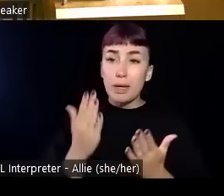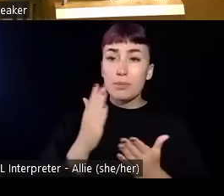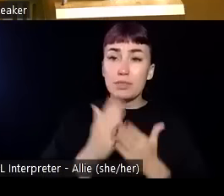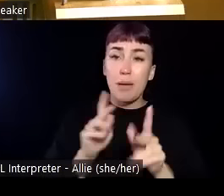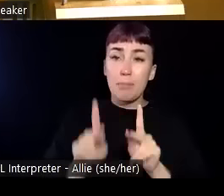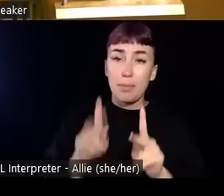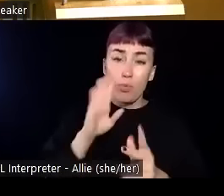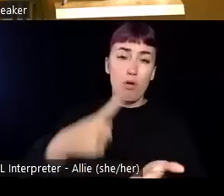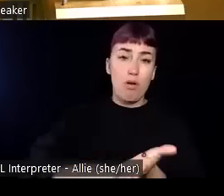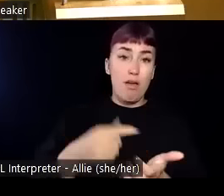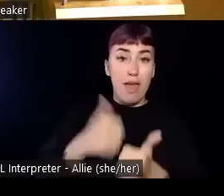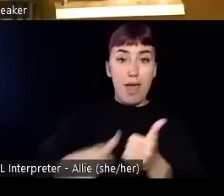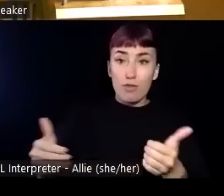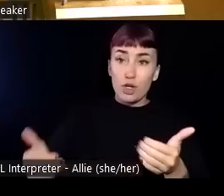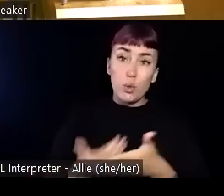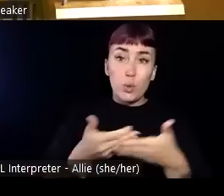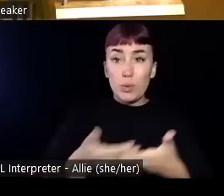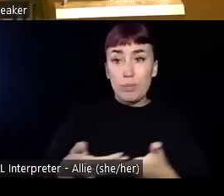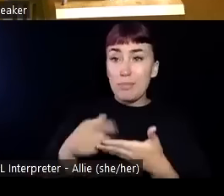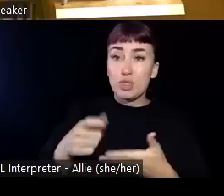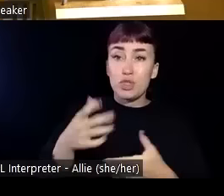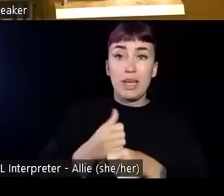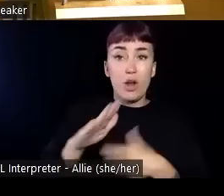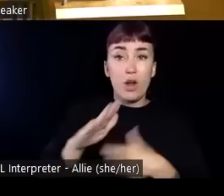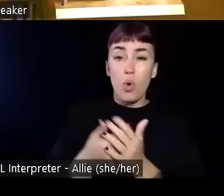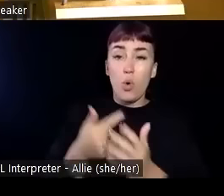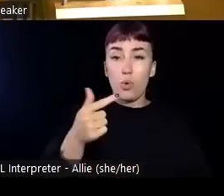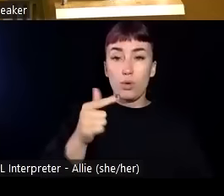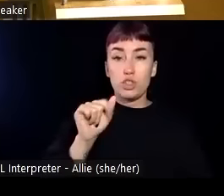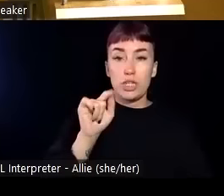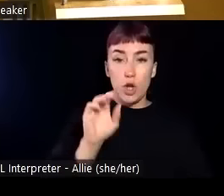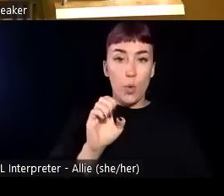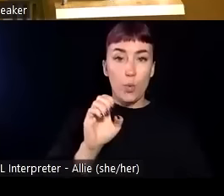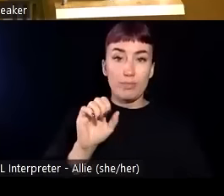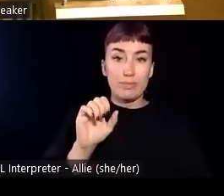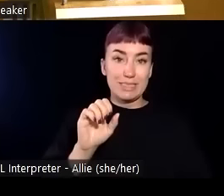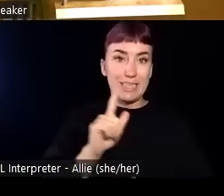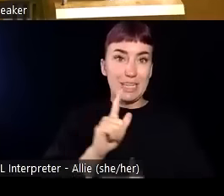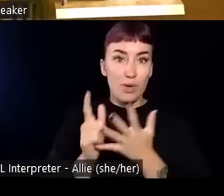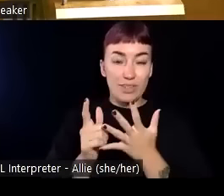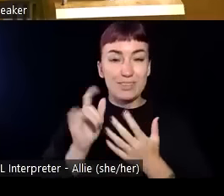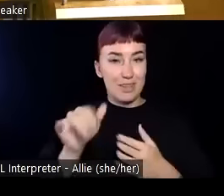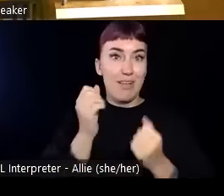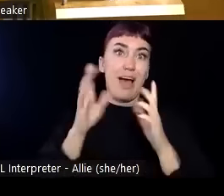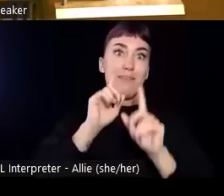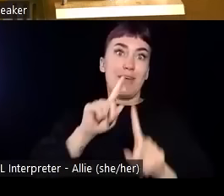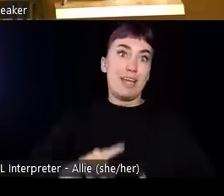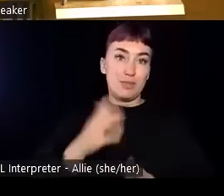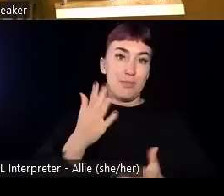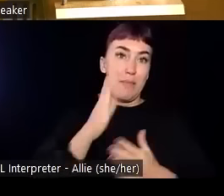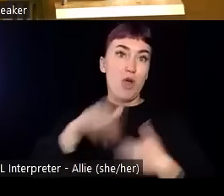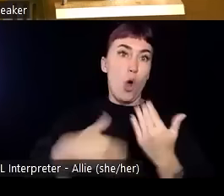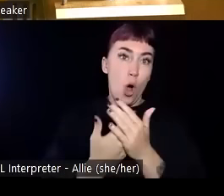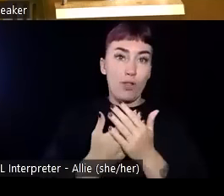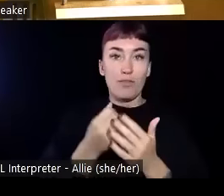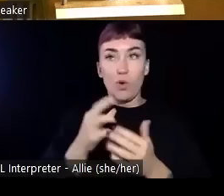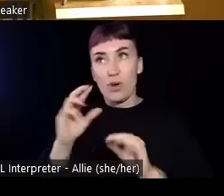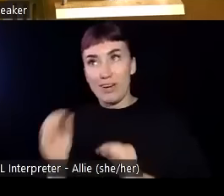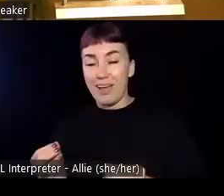every newborn baby should just get a whole genome sequenced, right? We would have lots of answers then, maybe even all of them or none of